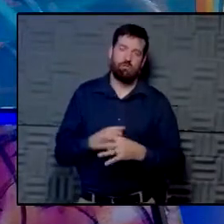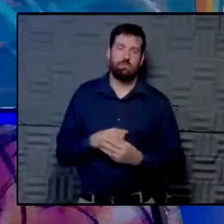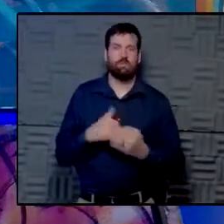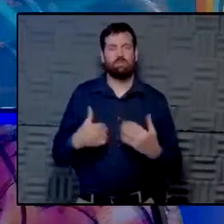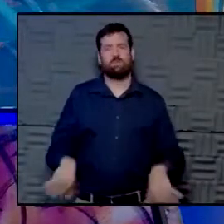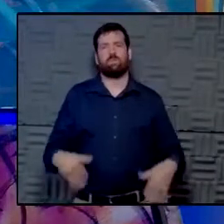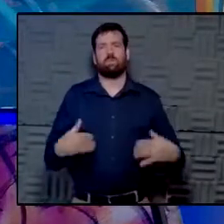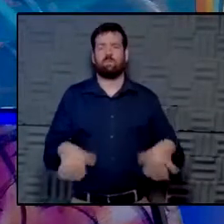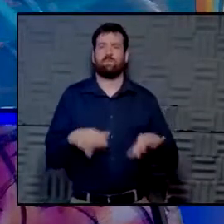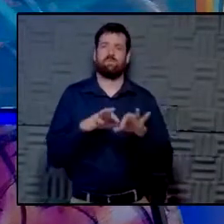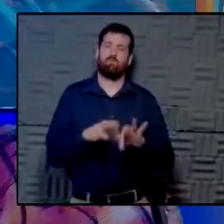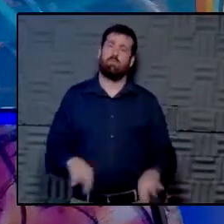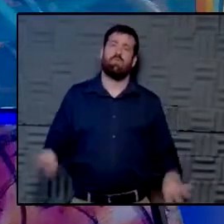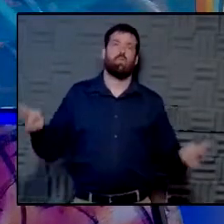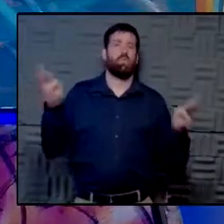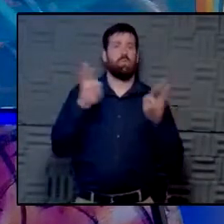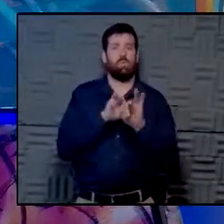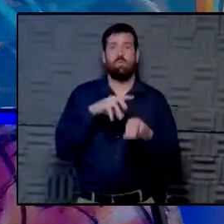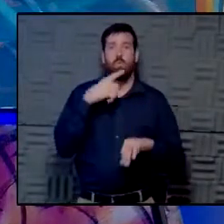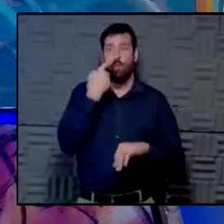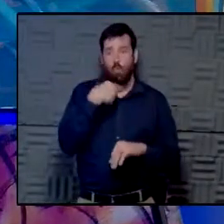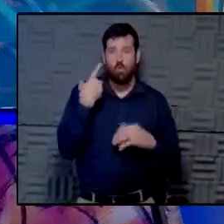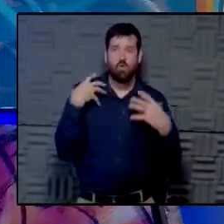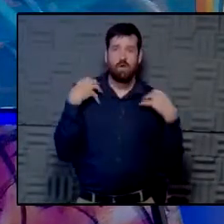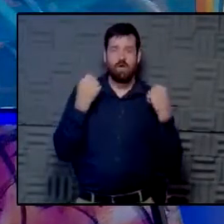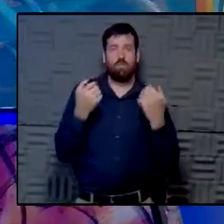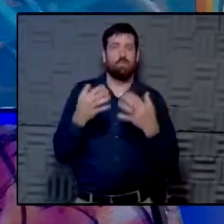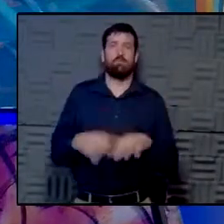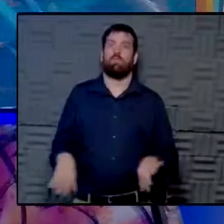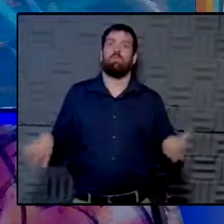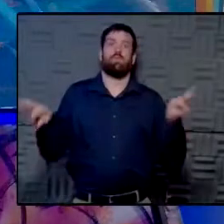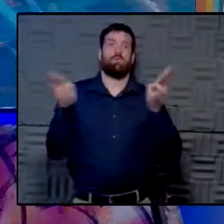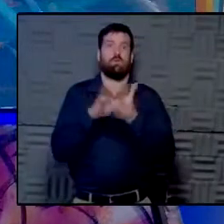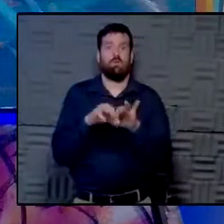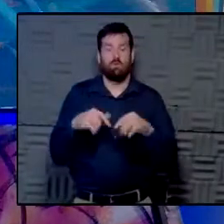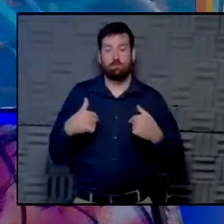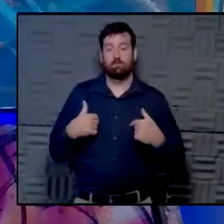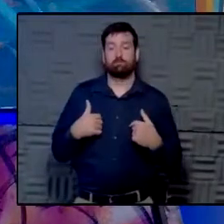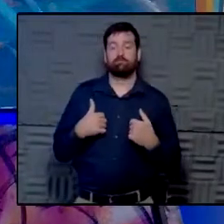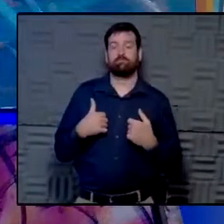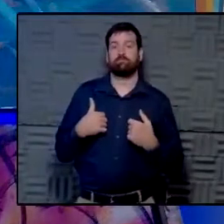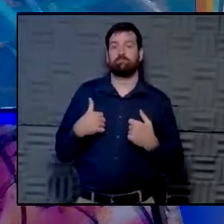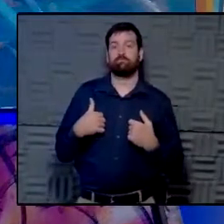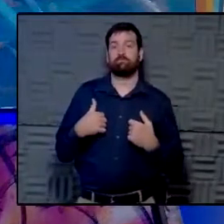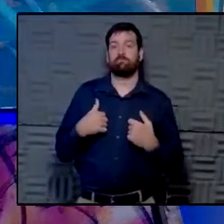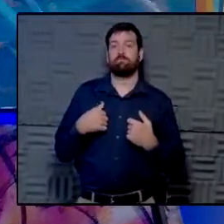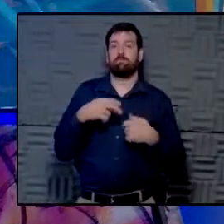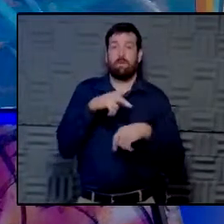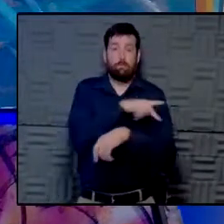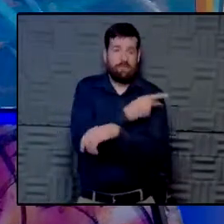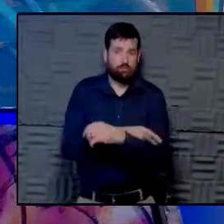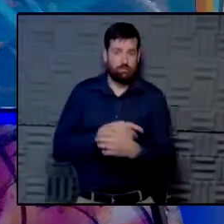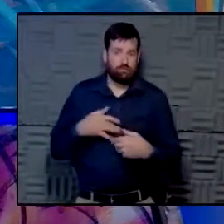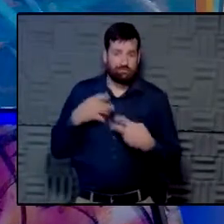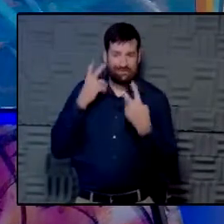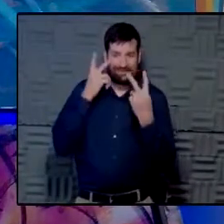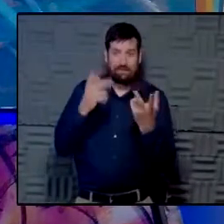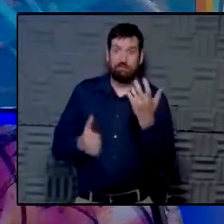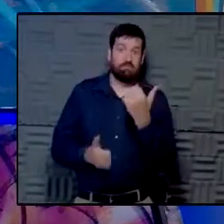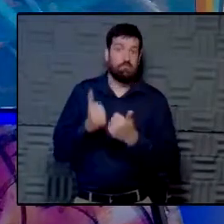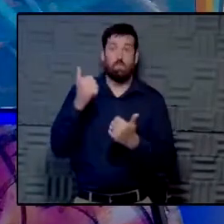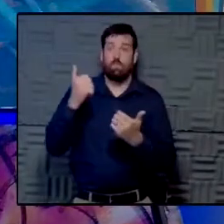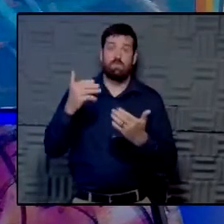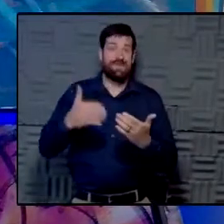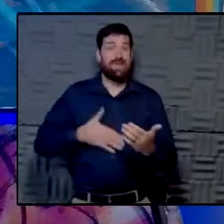so important, and oral health is so important for overall disease states. I've had the patients that I've had that are happiest with